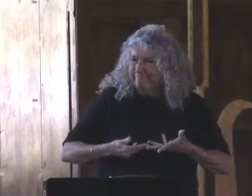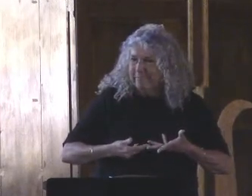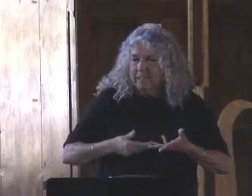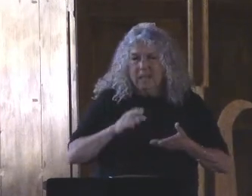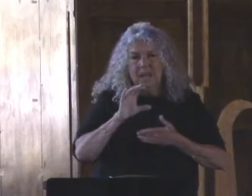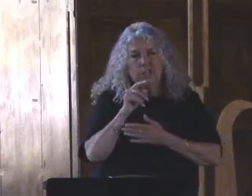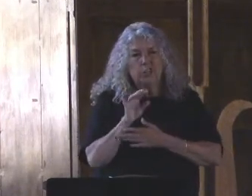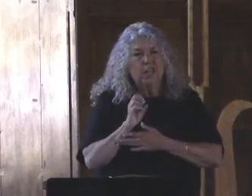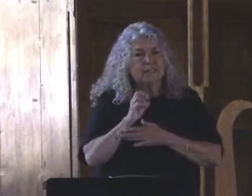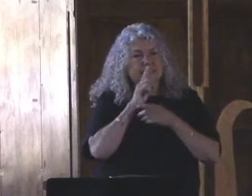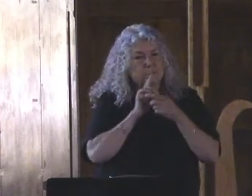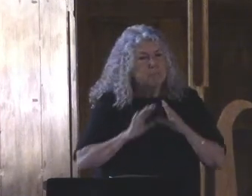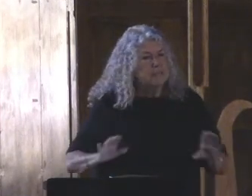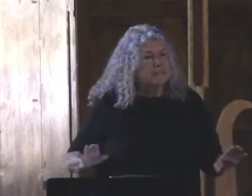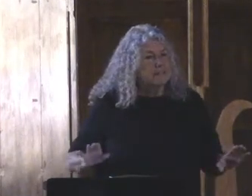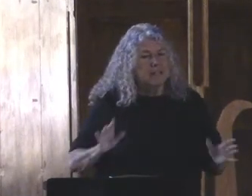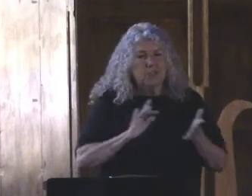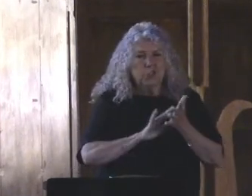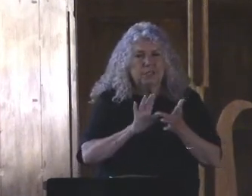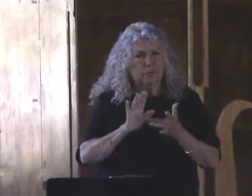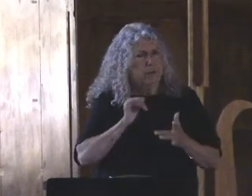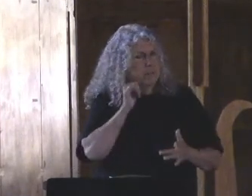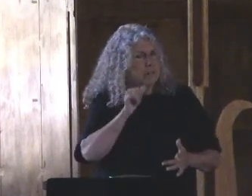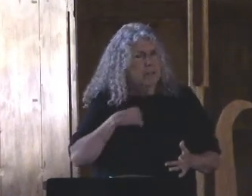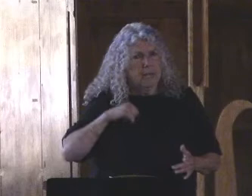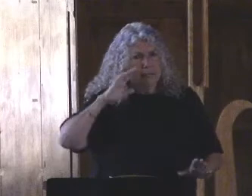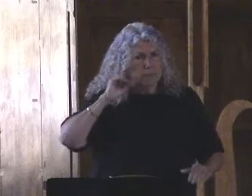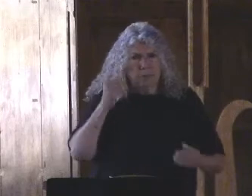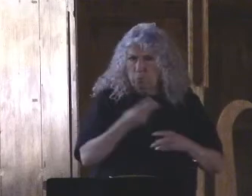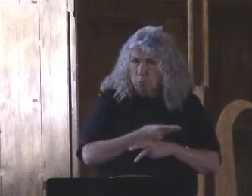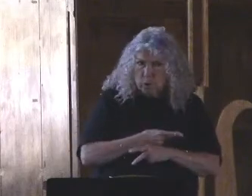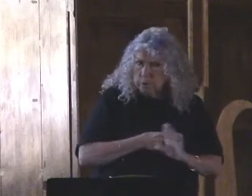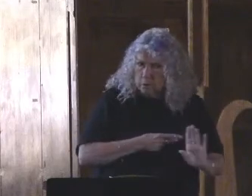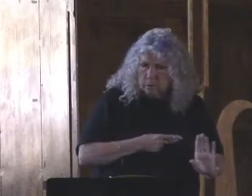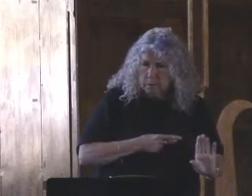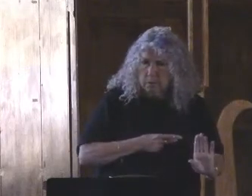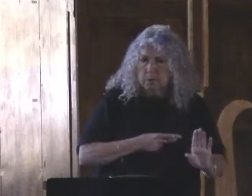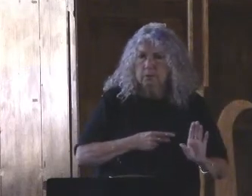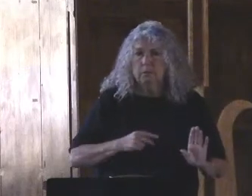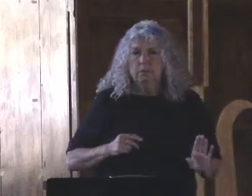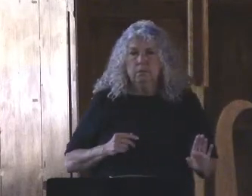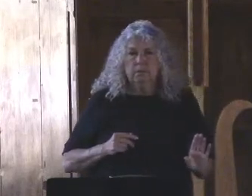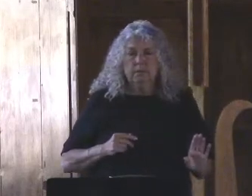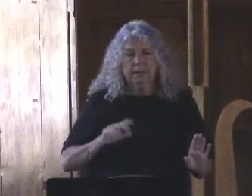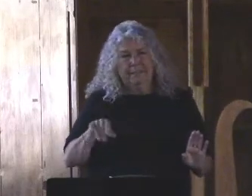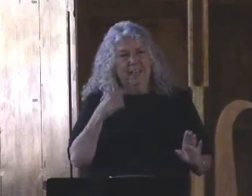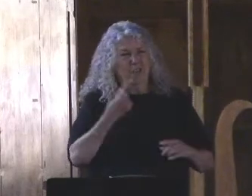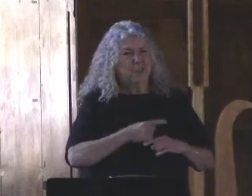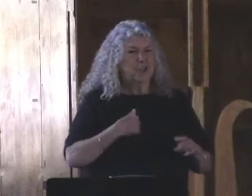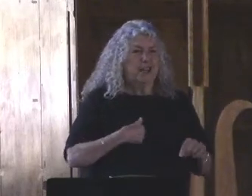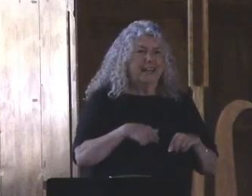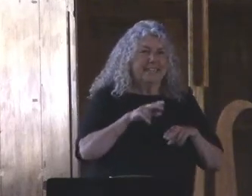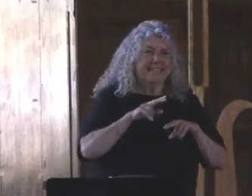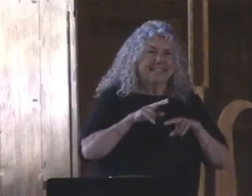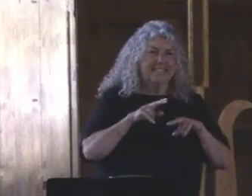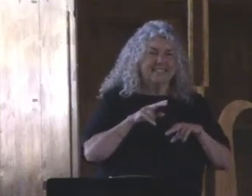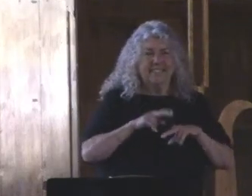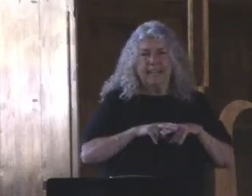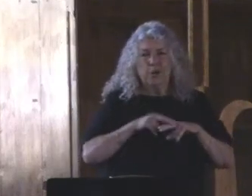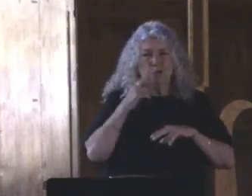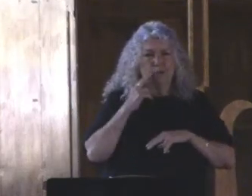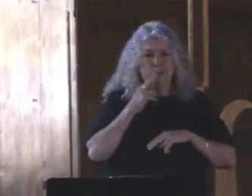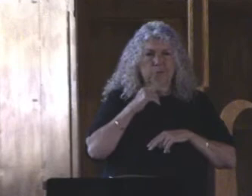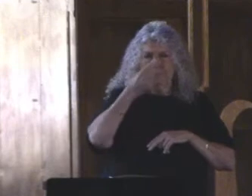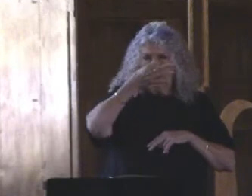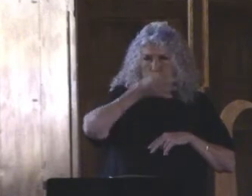is what the gospel says. Jesus would have us not expect the worst. The other day, I stopped in at a little restaurant